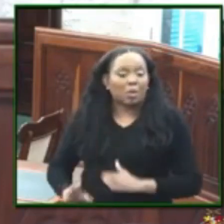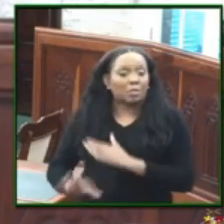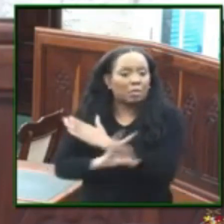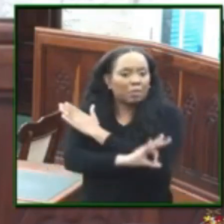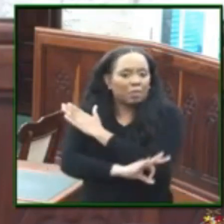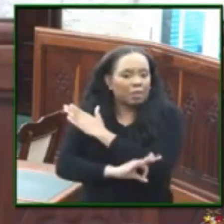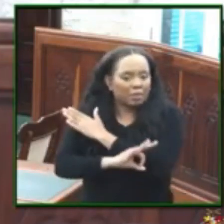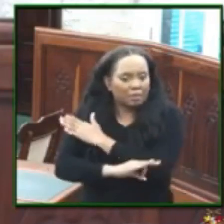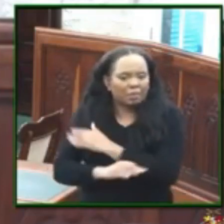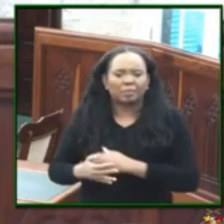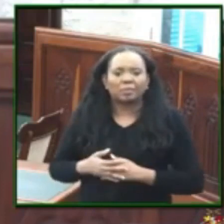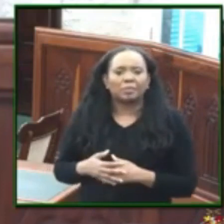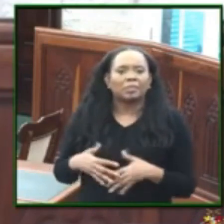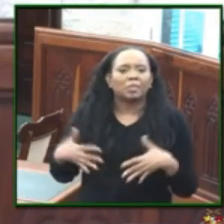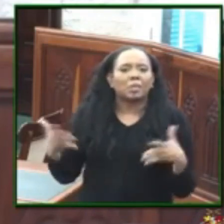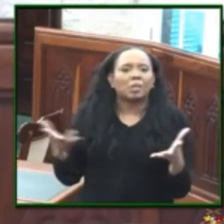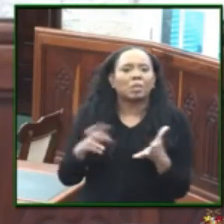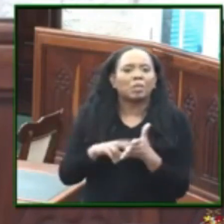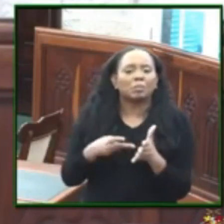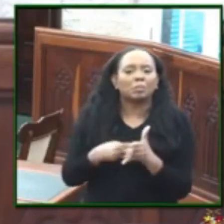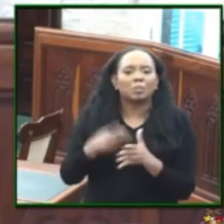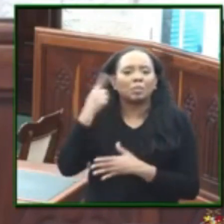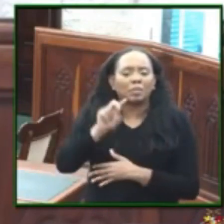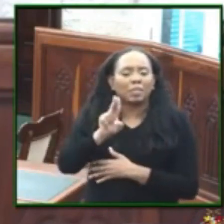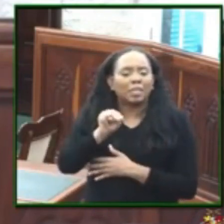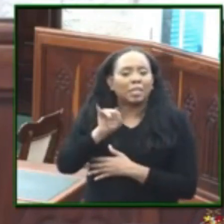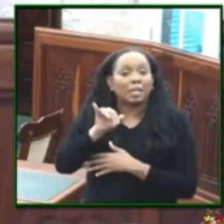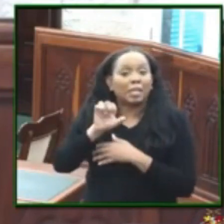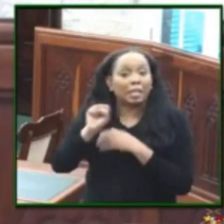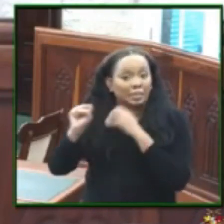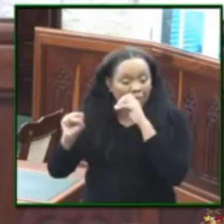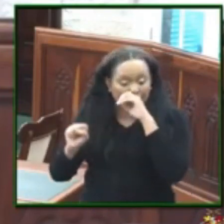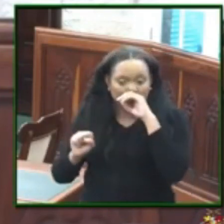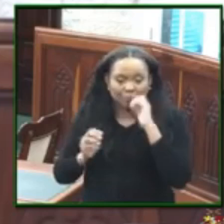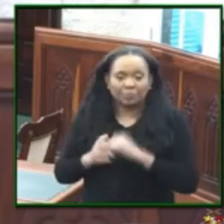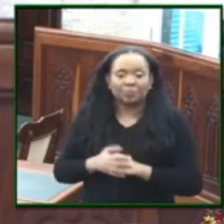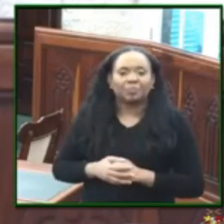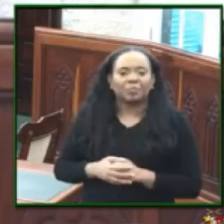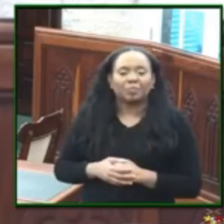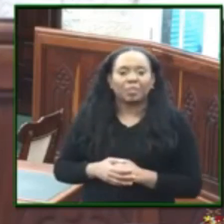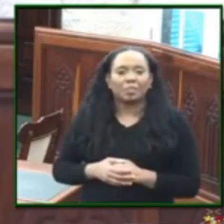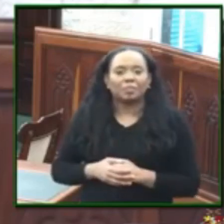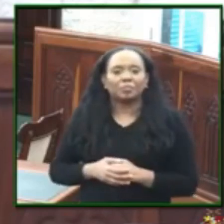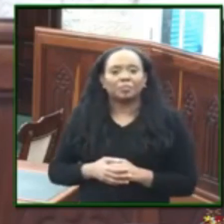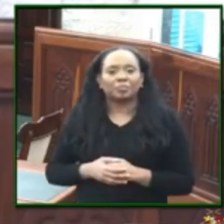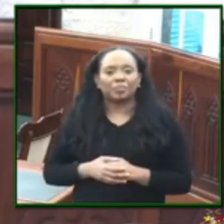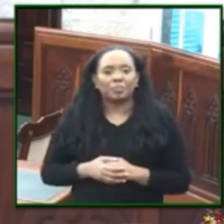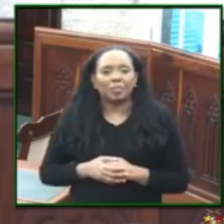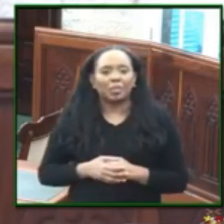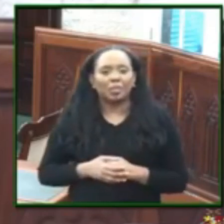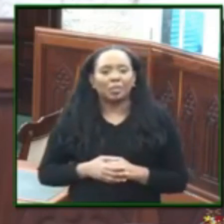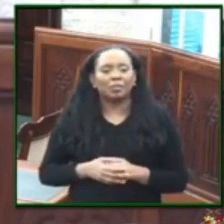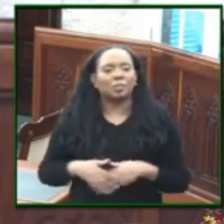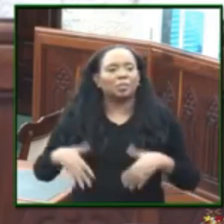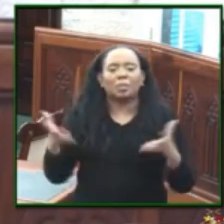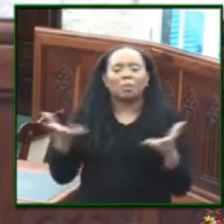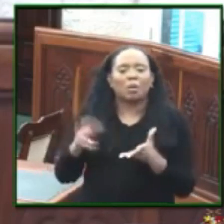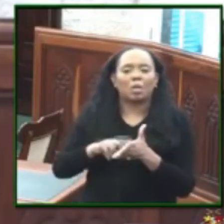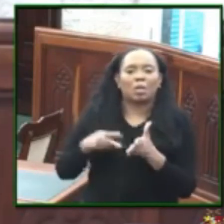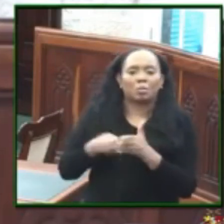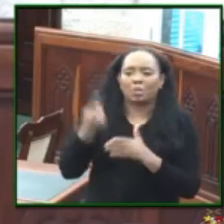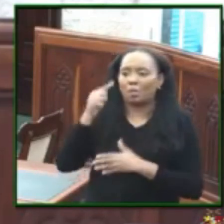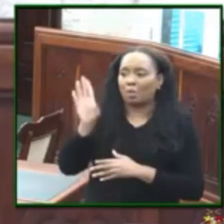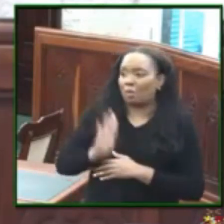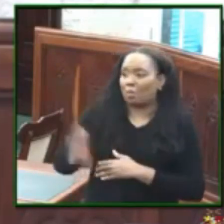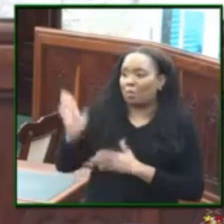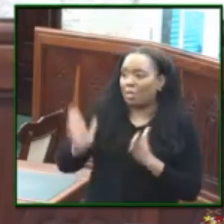What is this doing to the National Insurance Scheme? What is this doing to the prospects for local labor? Because